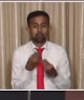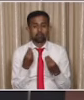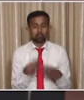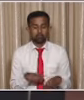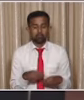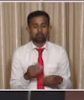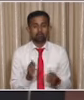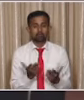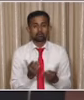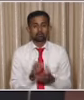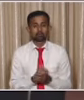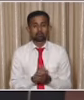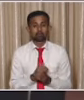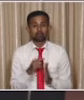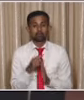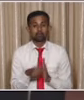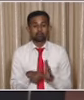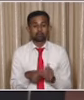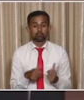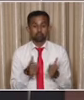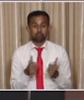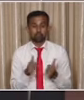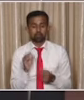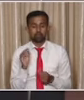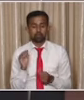When a country is strong economically,